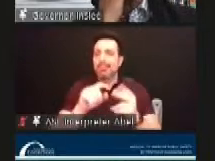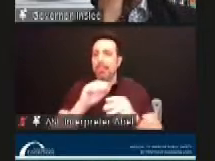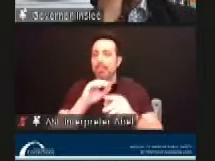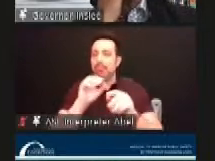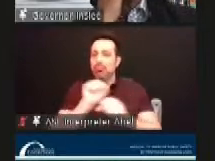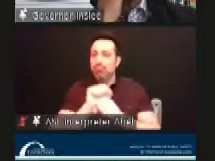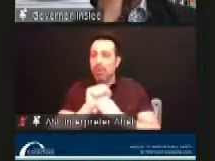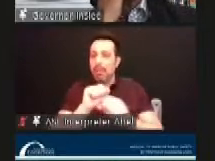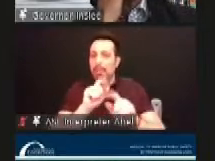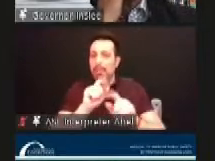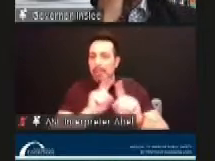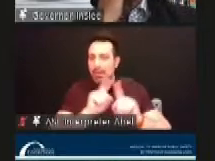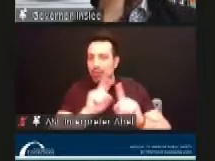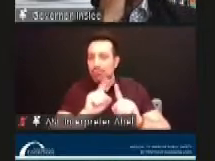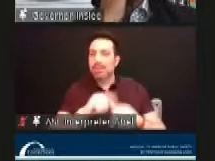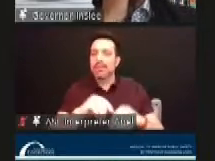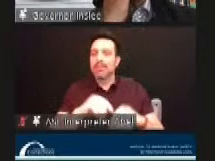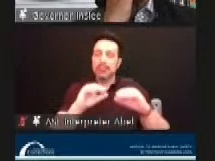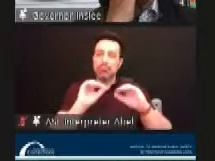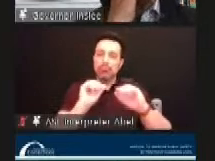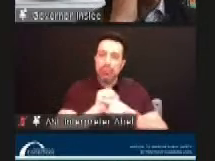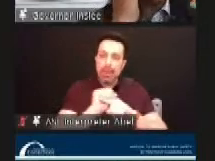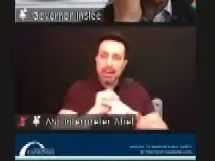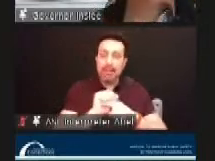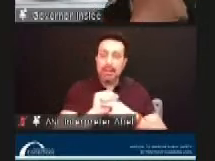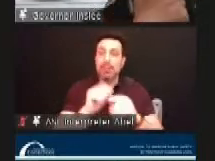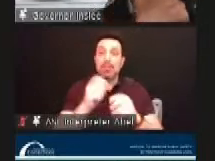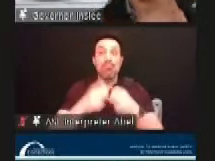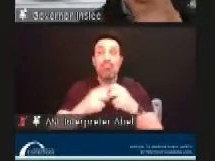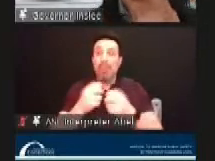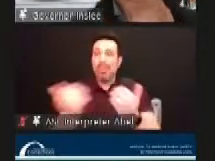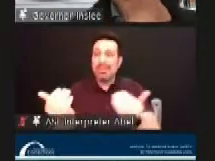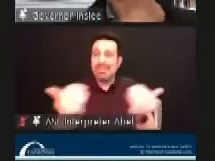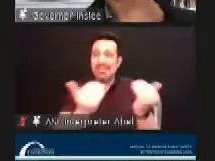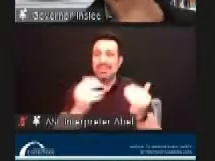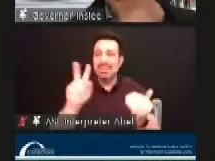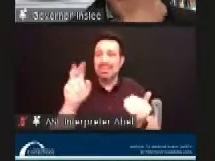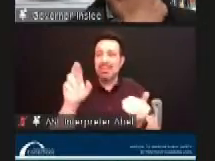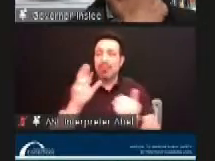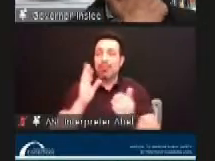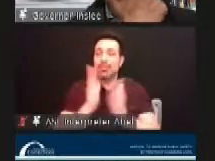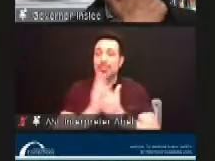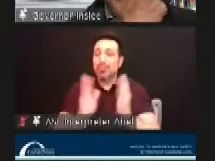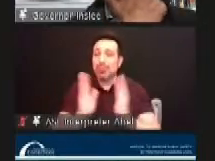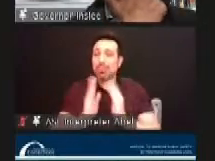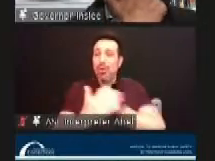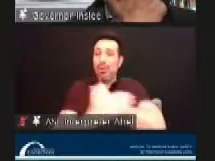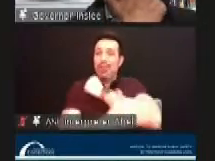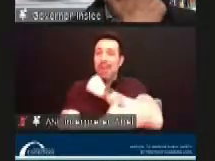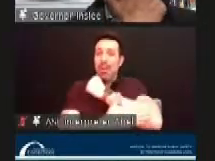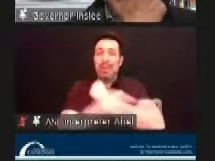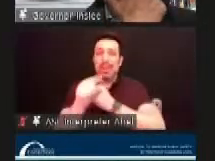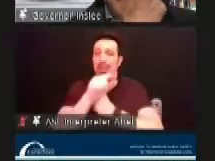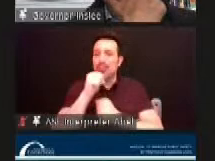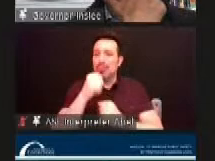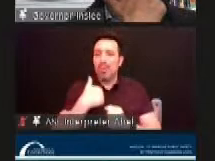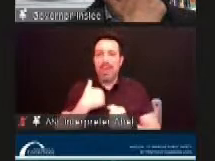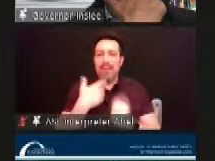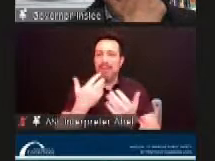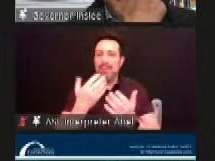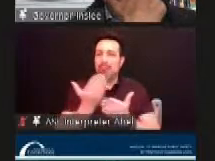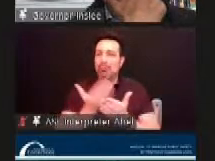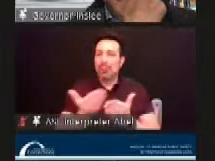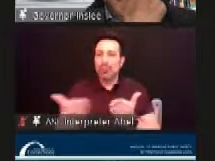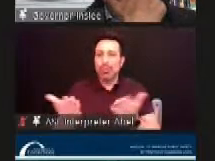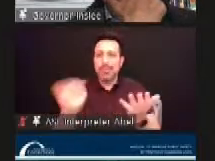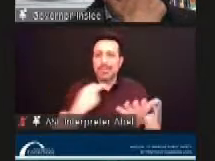Some of the problems with getting vendors is some of the smaller counties don't have the resource to provide housing, and so the large